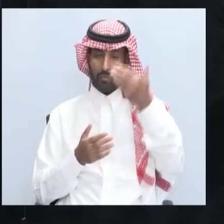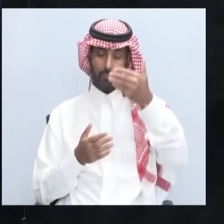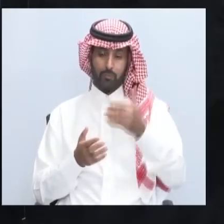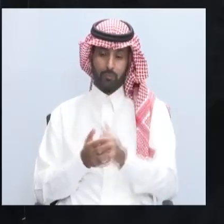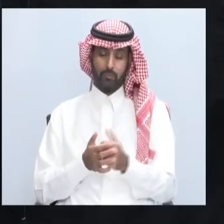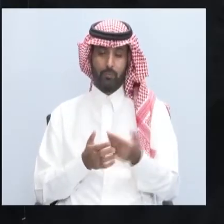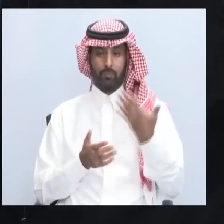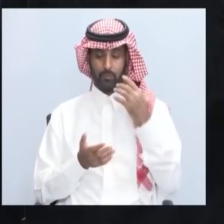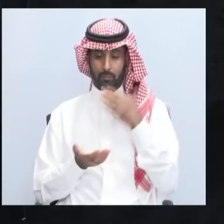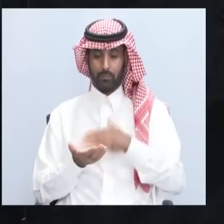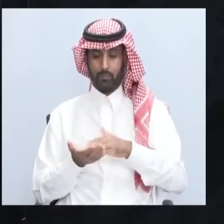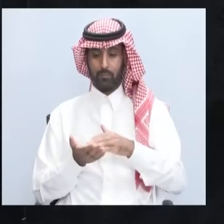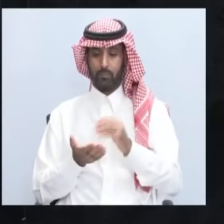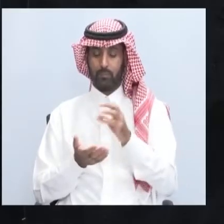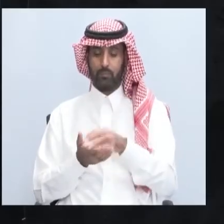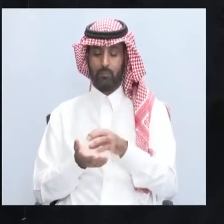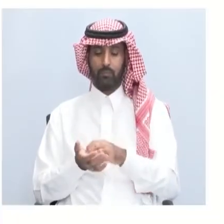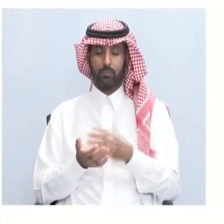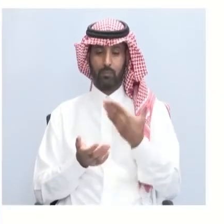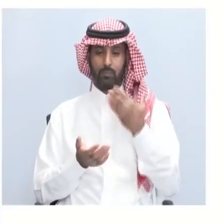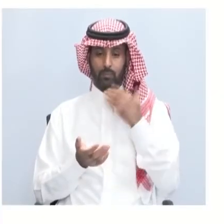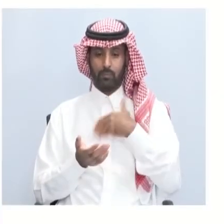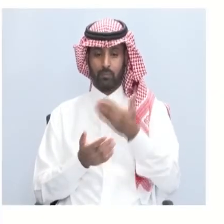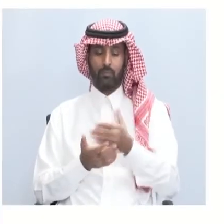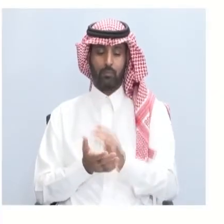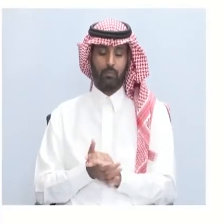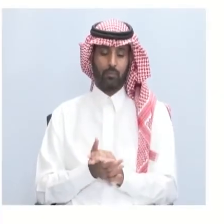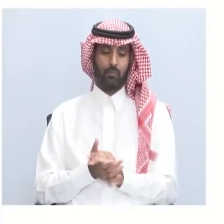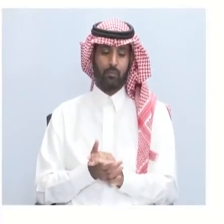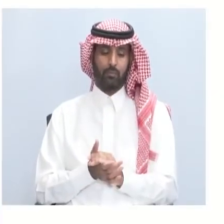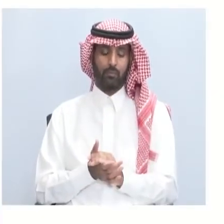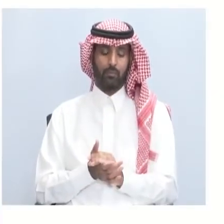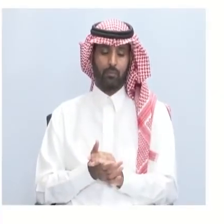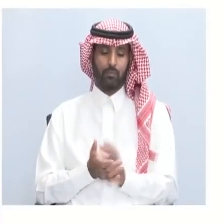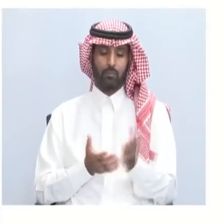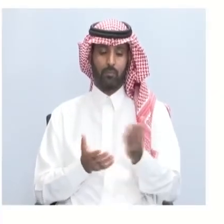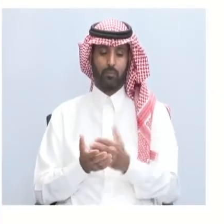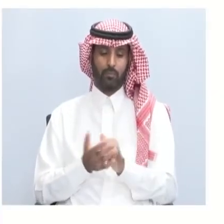latest copy of this thing, the latest version.